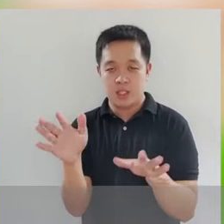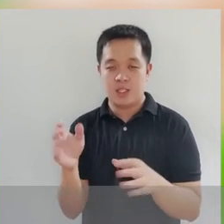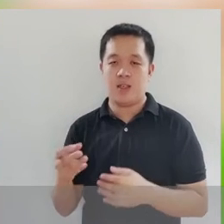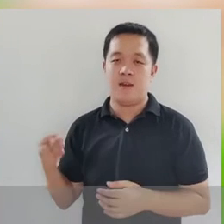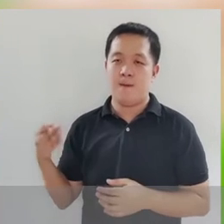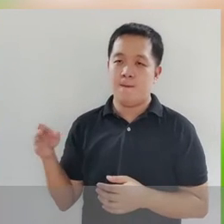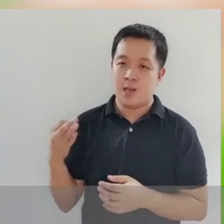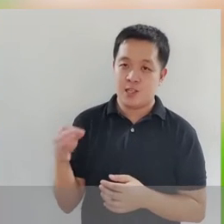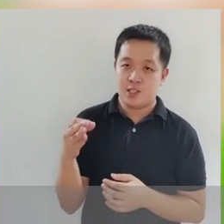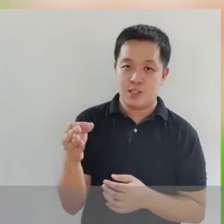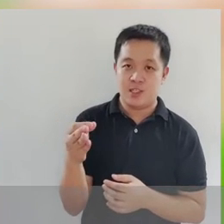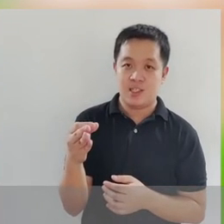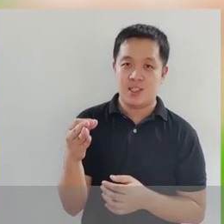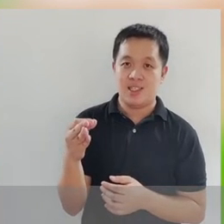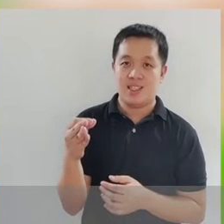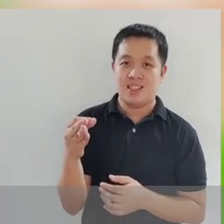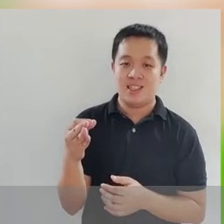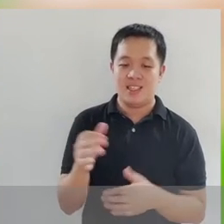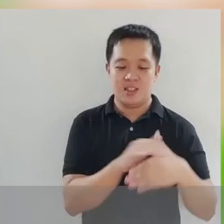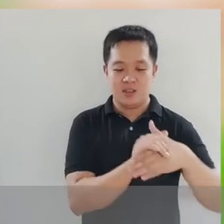fished, fish,